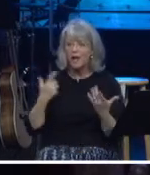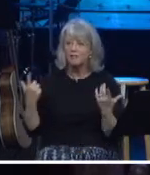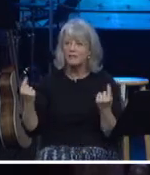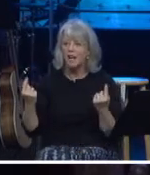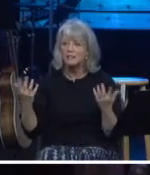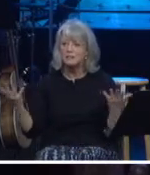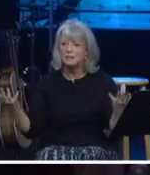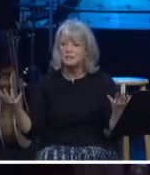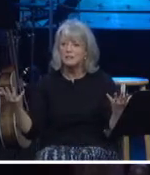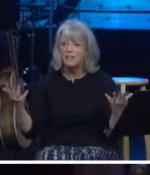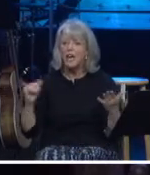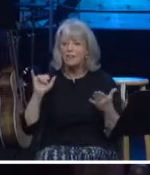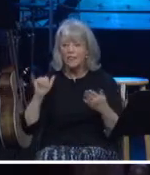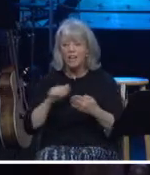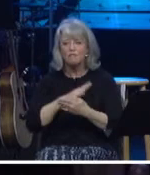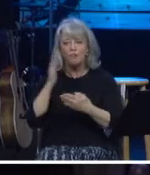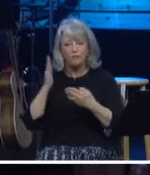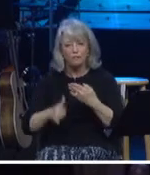Fulfilling Old Testament prophecy.